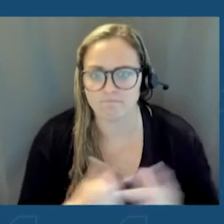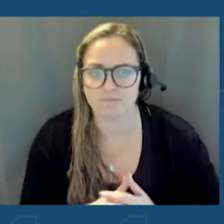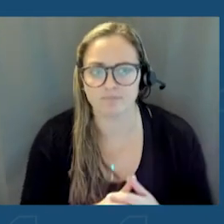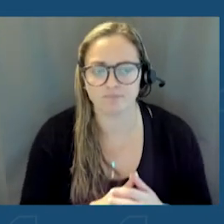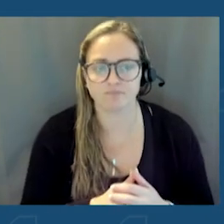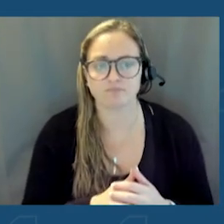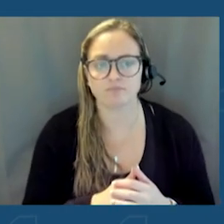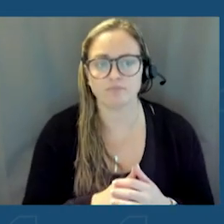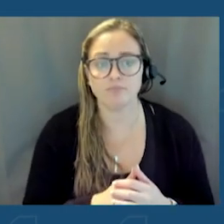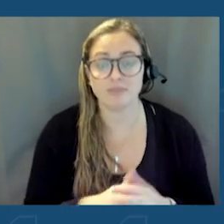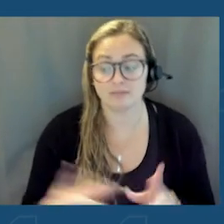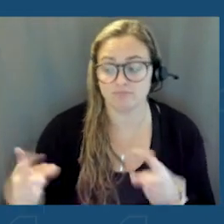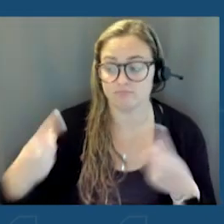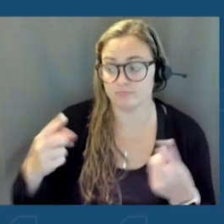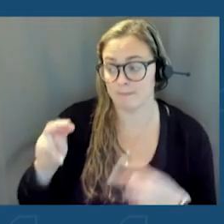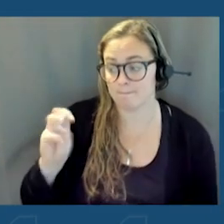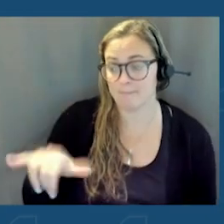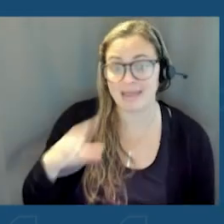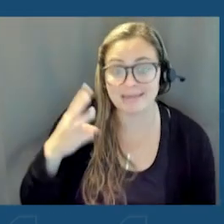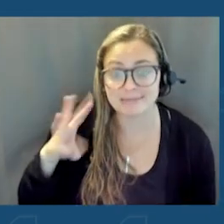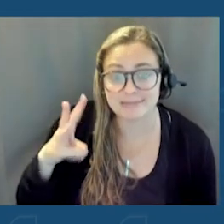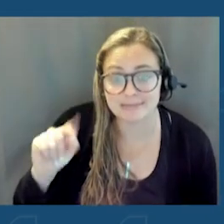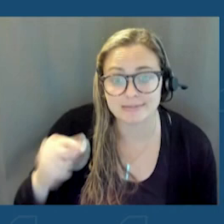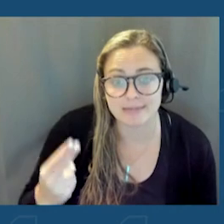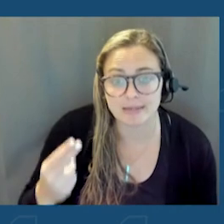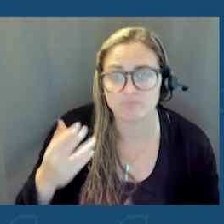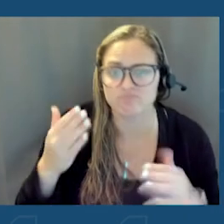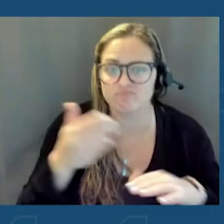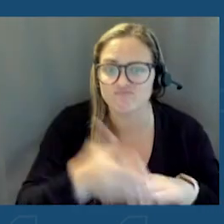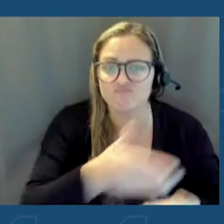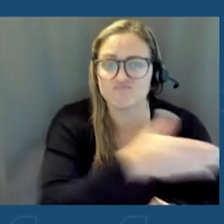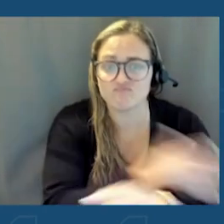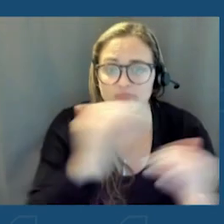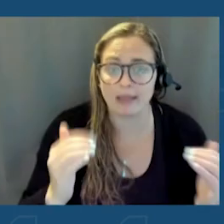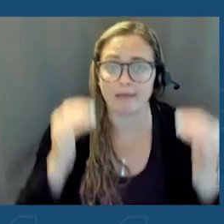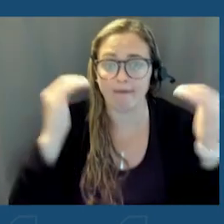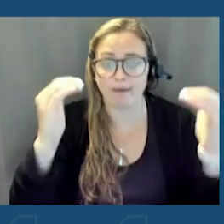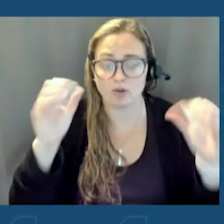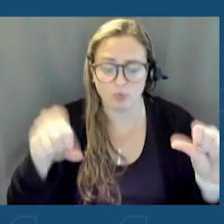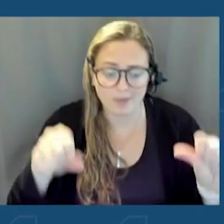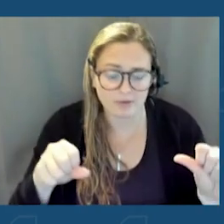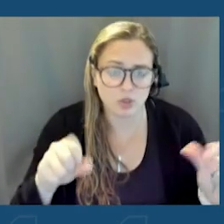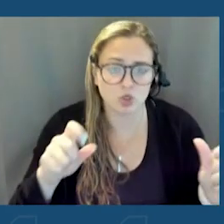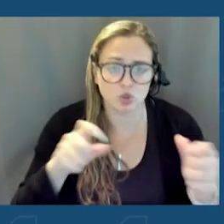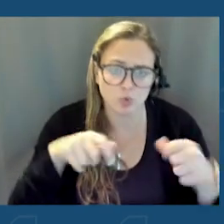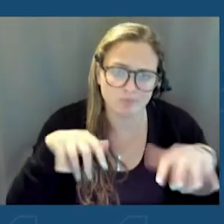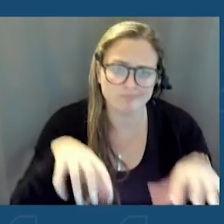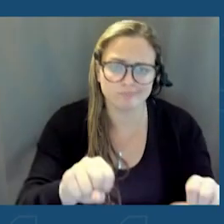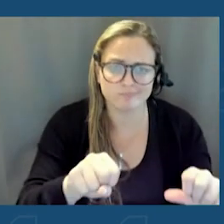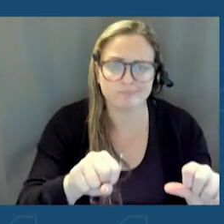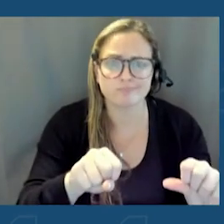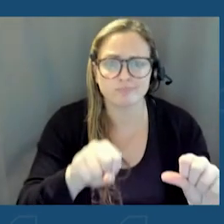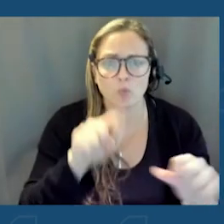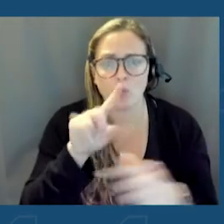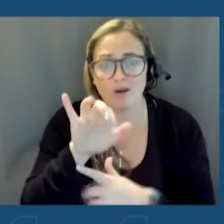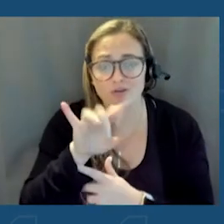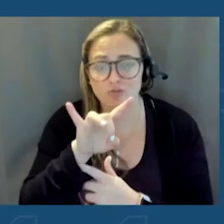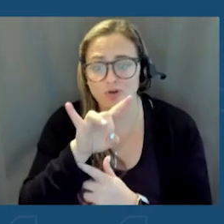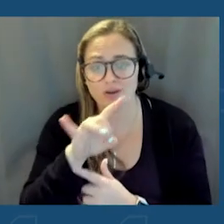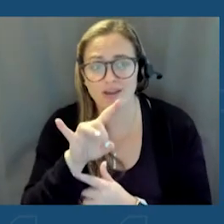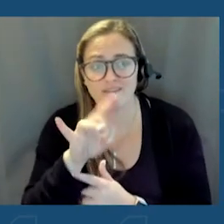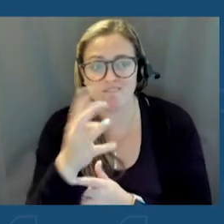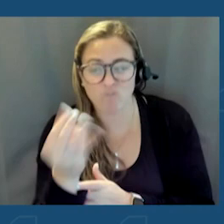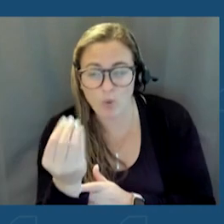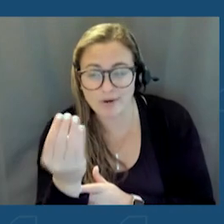16th, we enhanced the ability of law enforcement to take action. Over 114 orders of protection served in